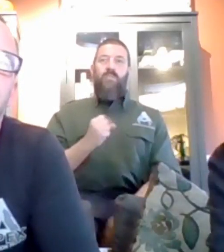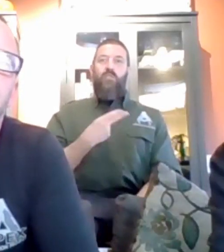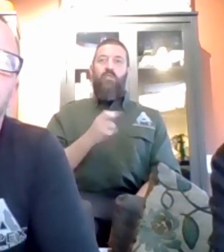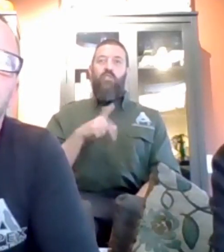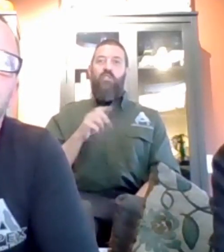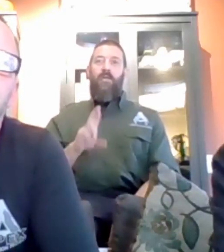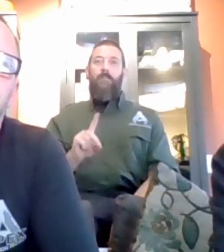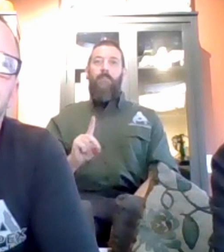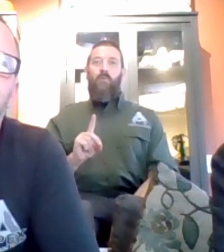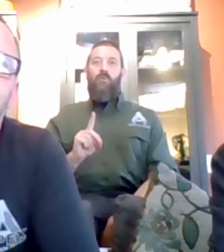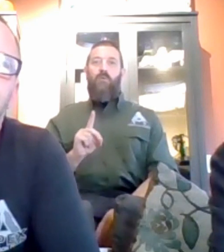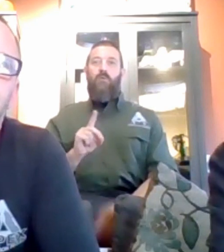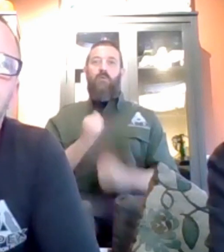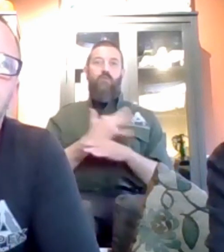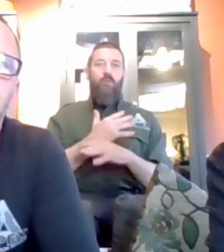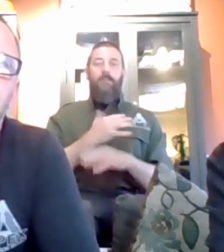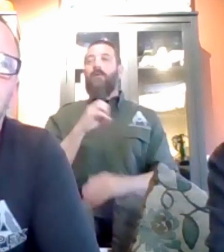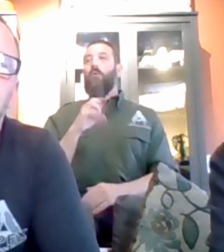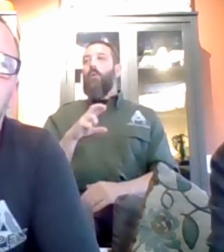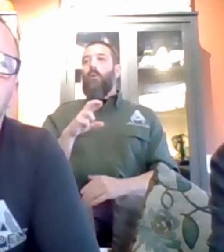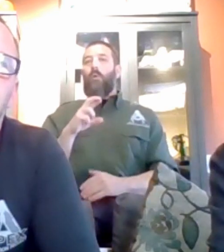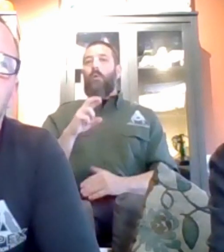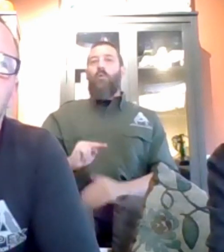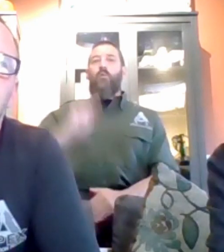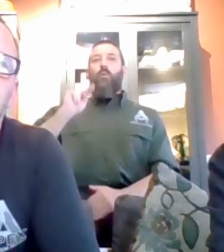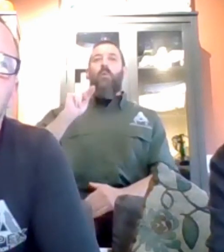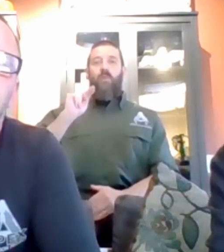use Shepherd or northern breeds.